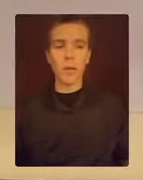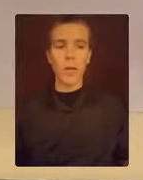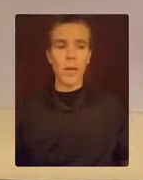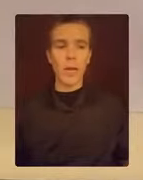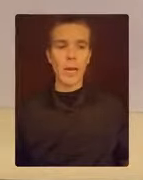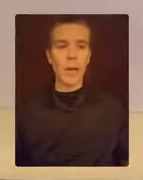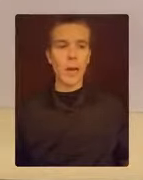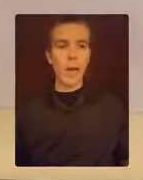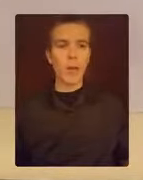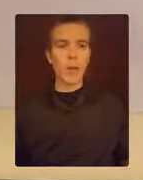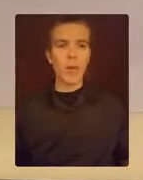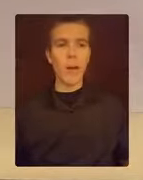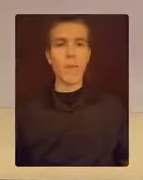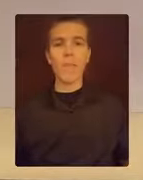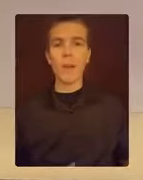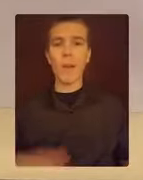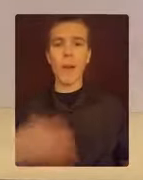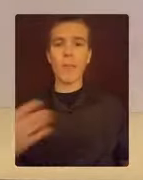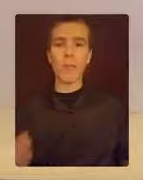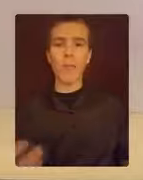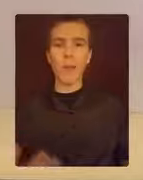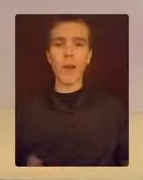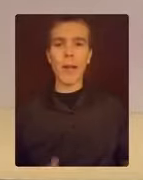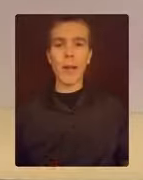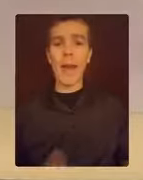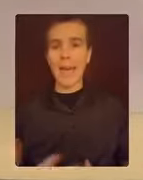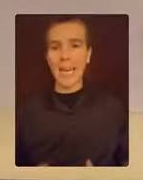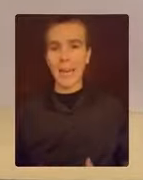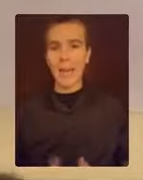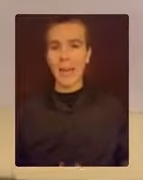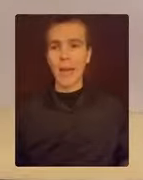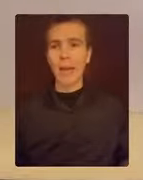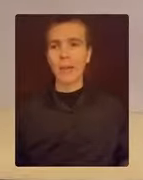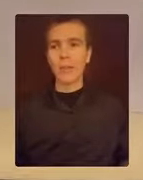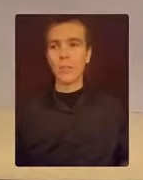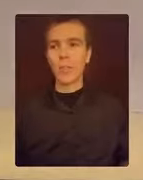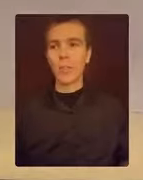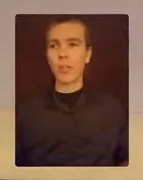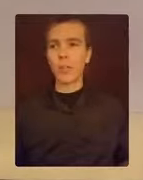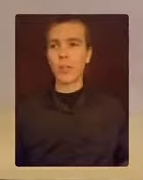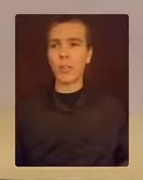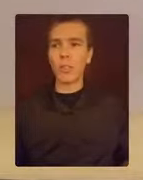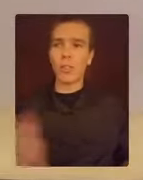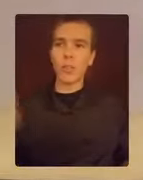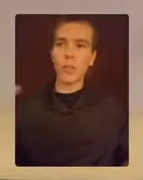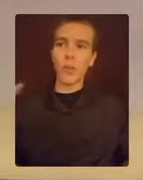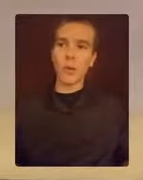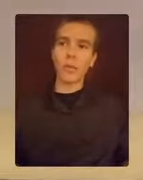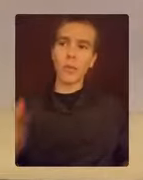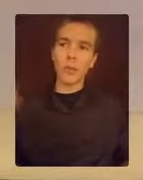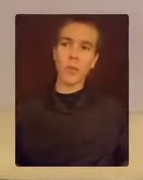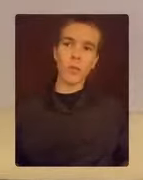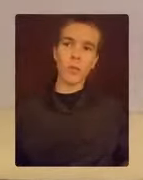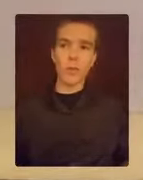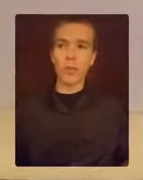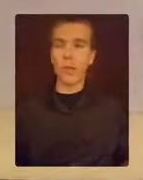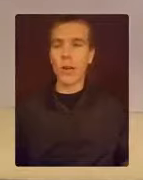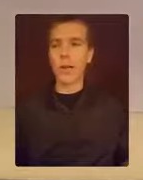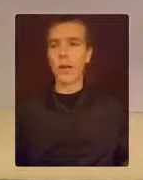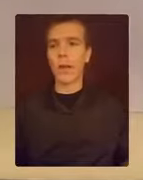tell. And I go in there, and I have a friend named Addie, and she's another person that worked